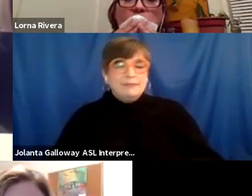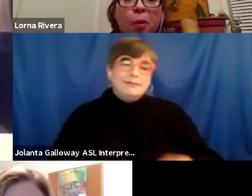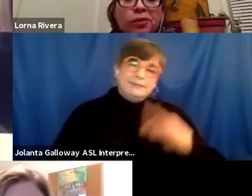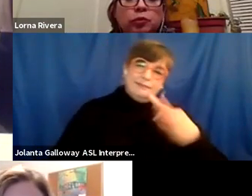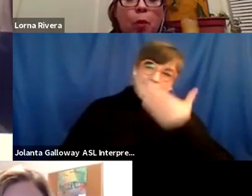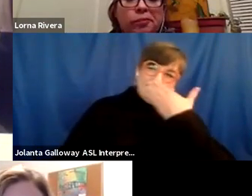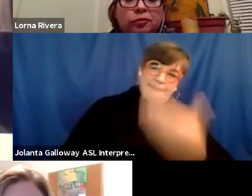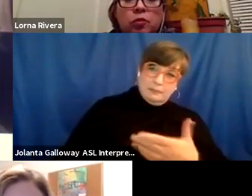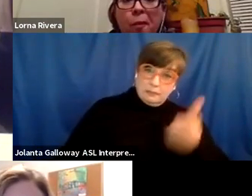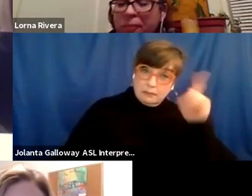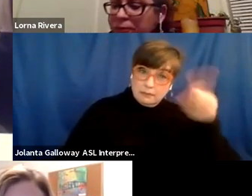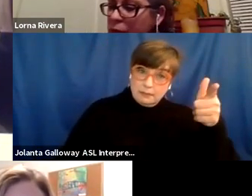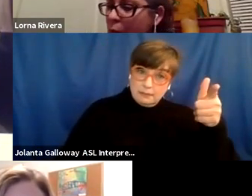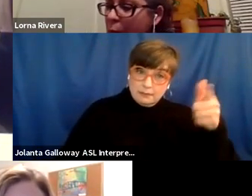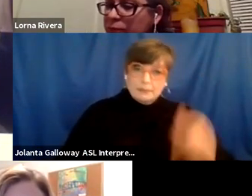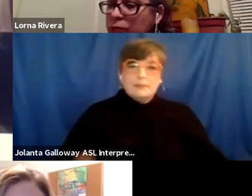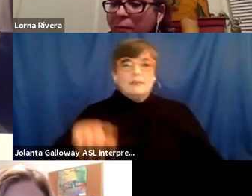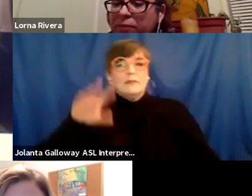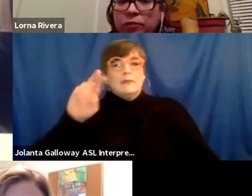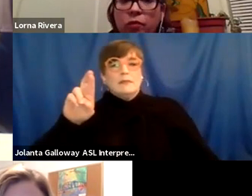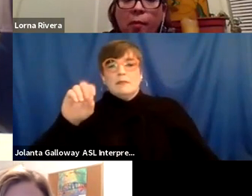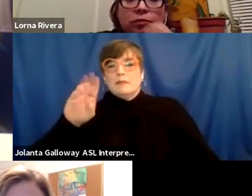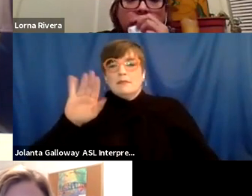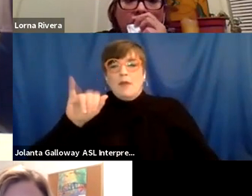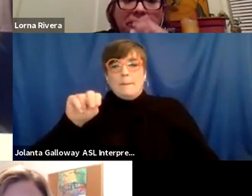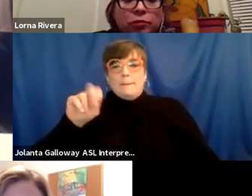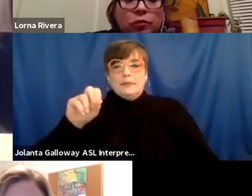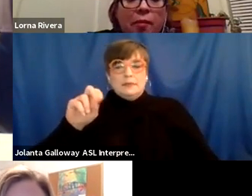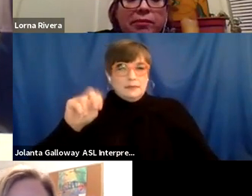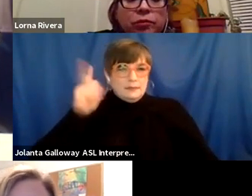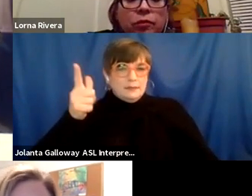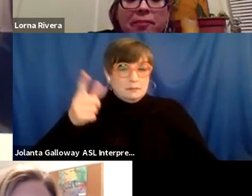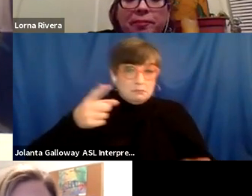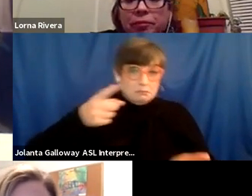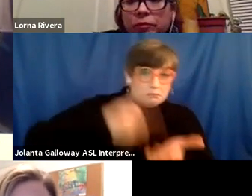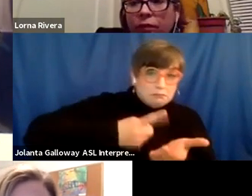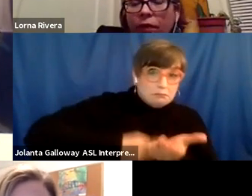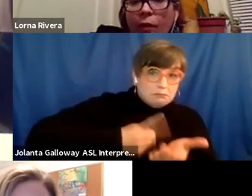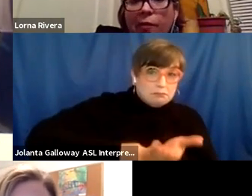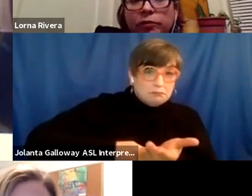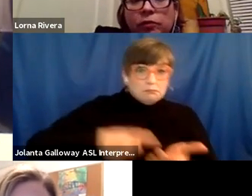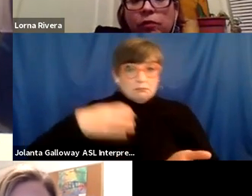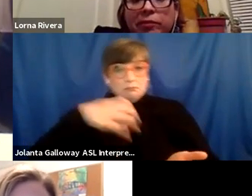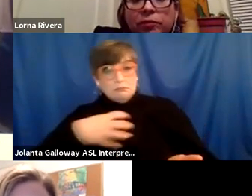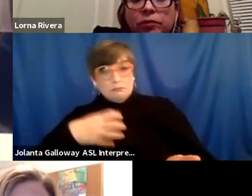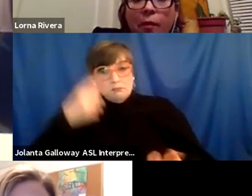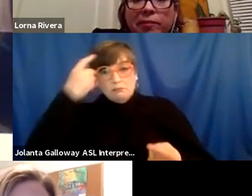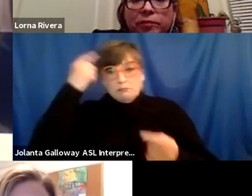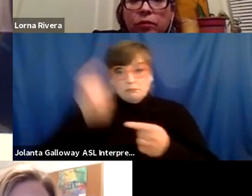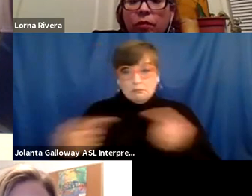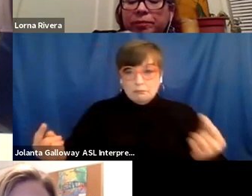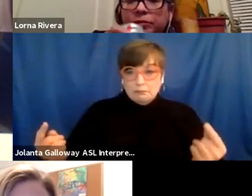second? Second. Thank you, Ms. Robinson. Is there any discussion or objection to the motion?